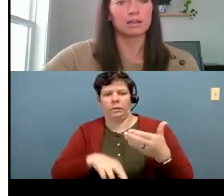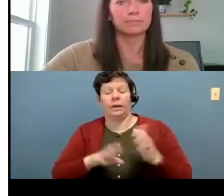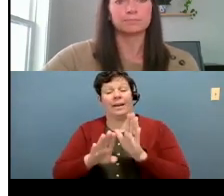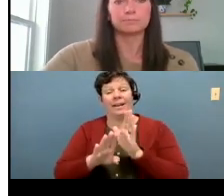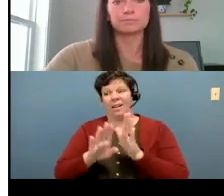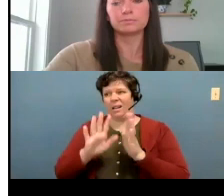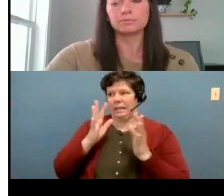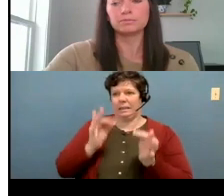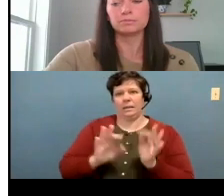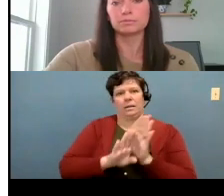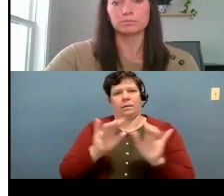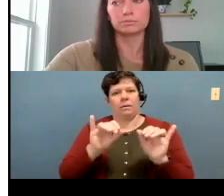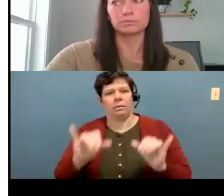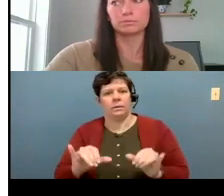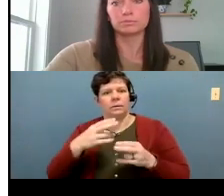need.